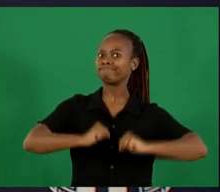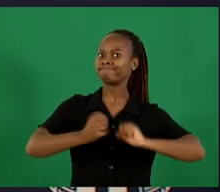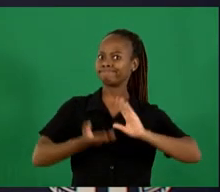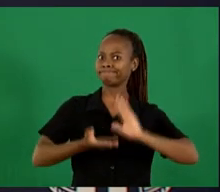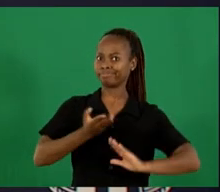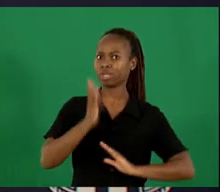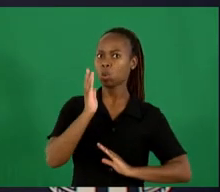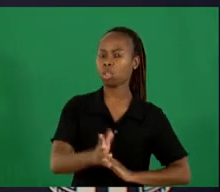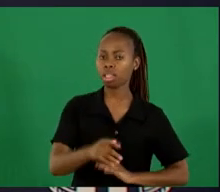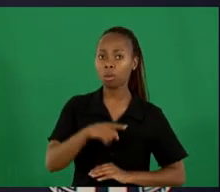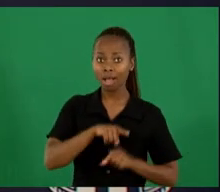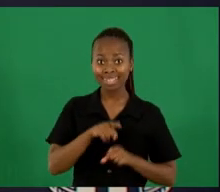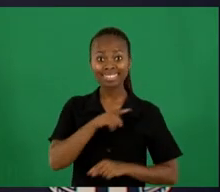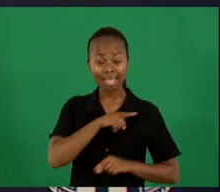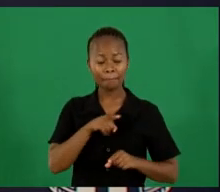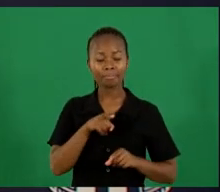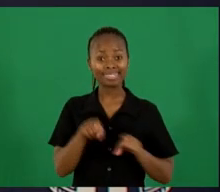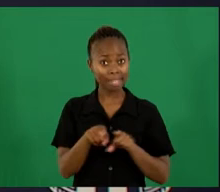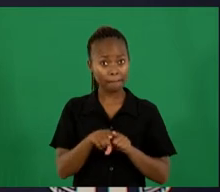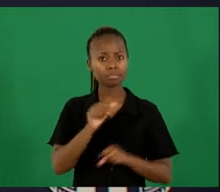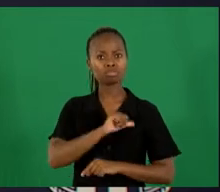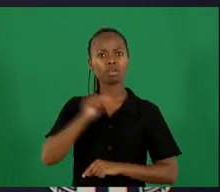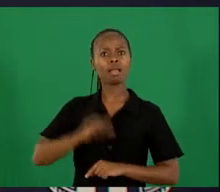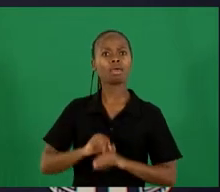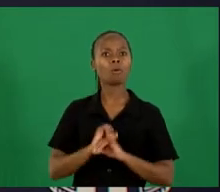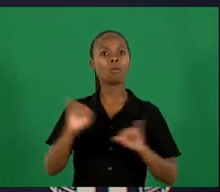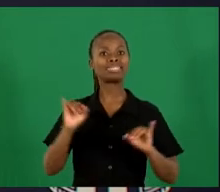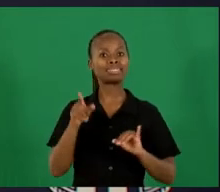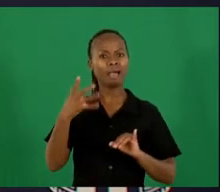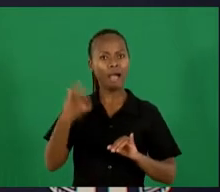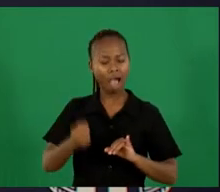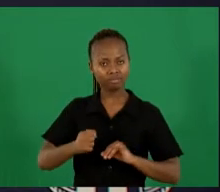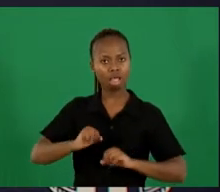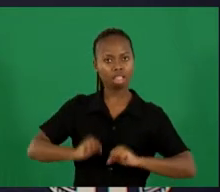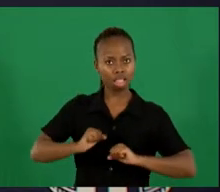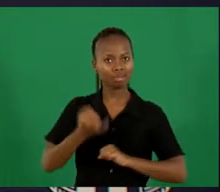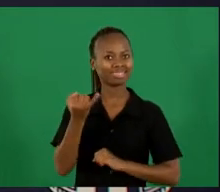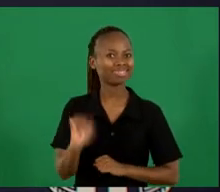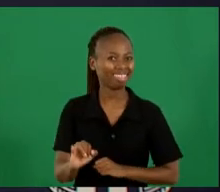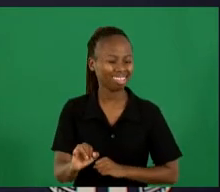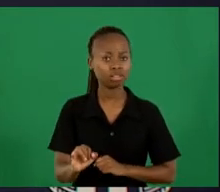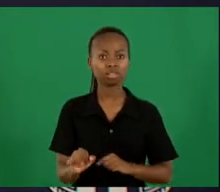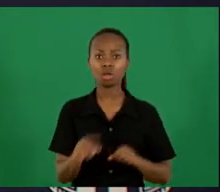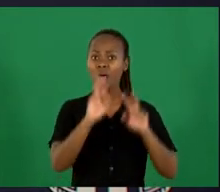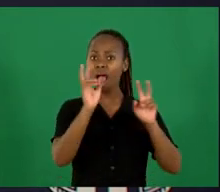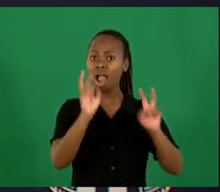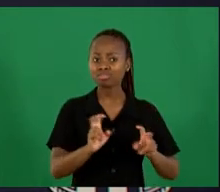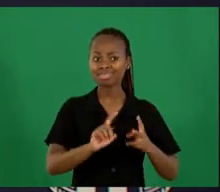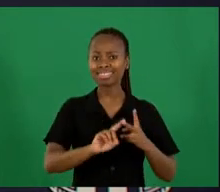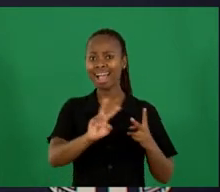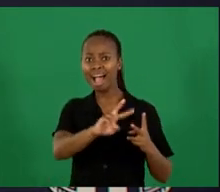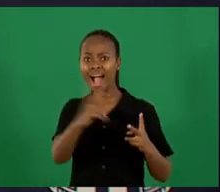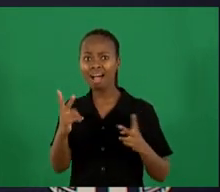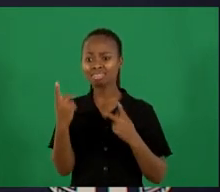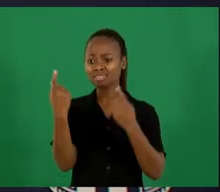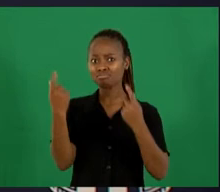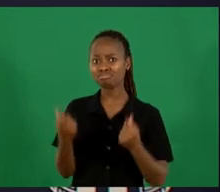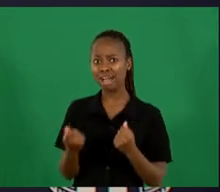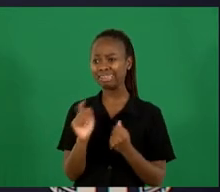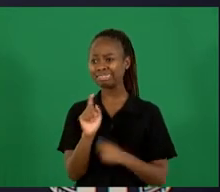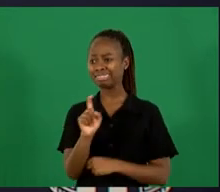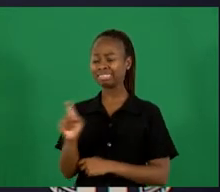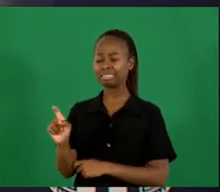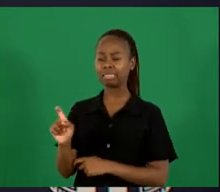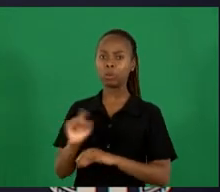shifted significantly higher this year and next, and other administered prices continue to present